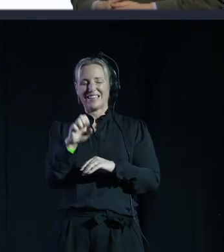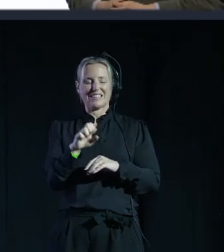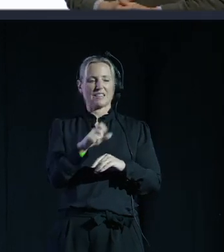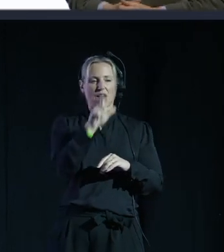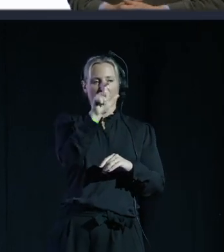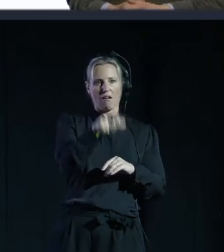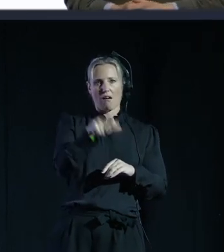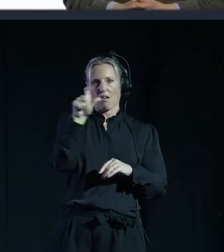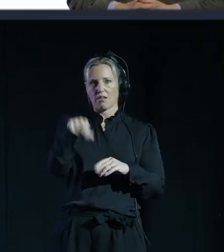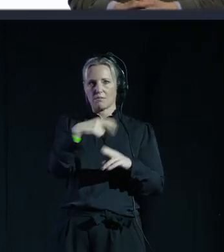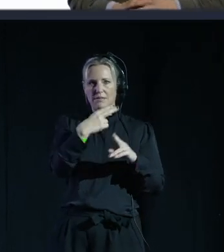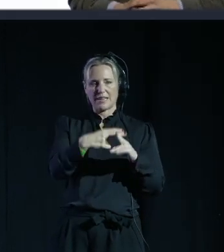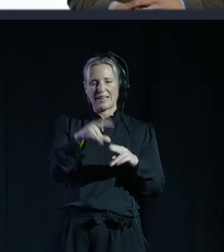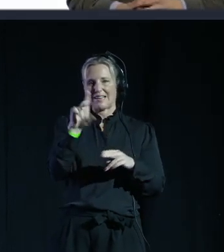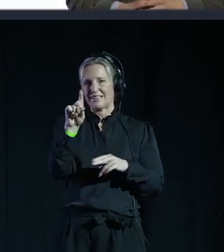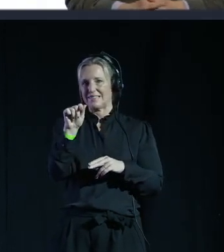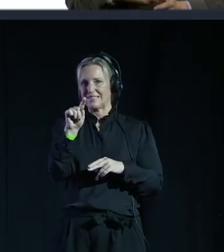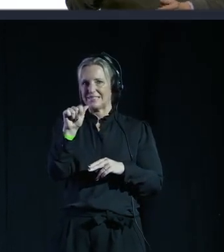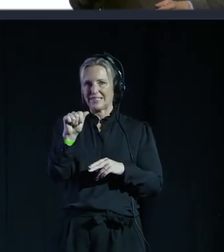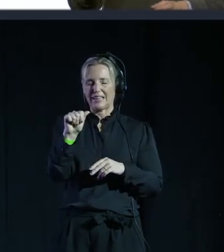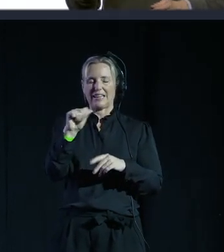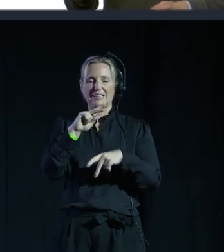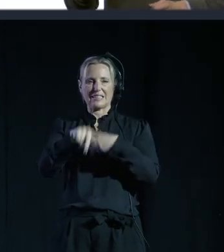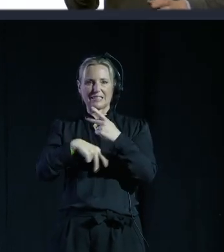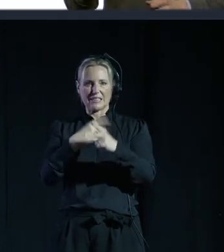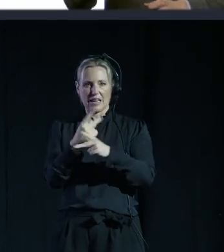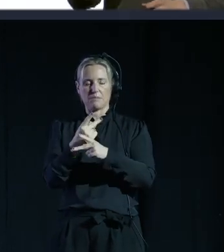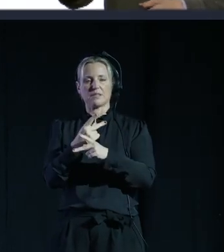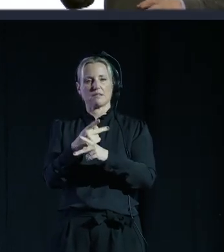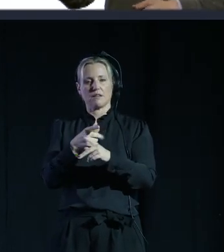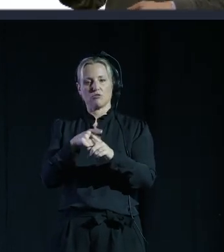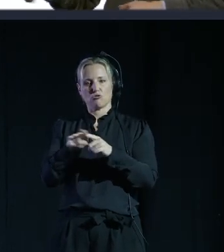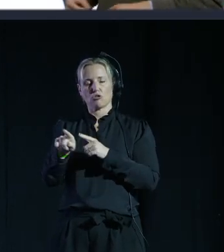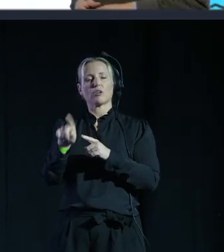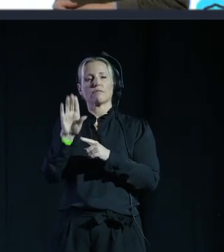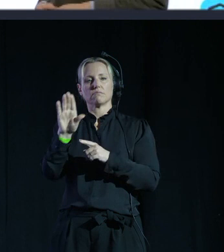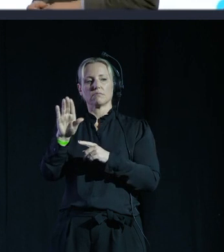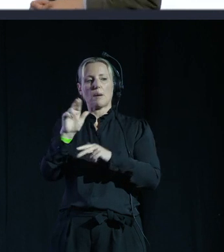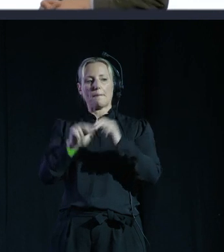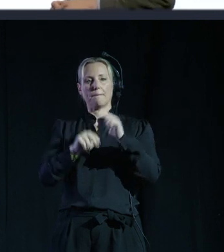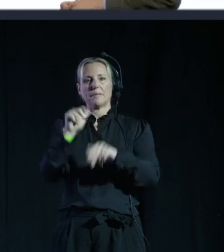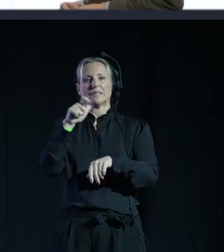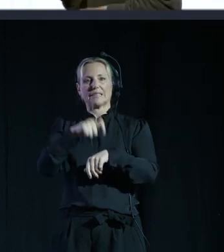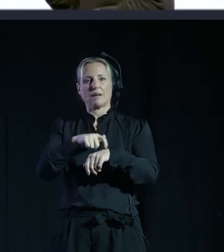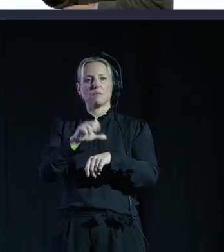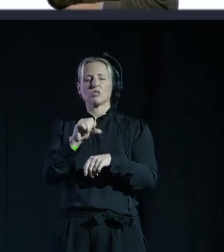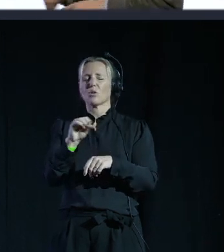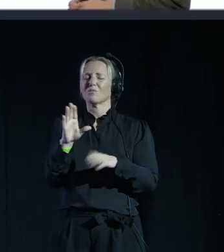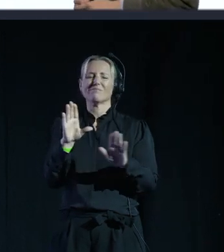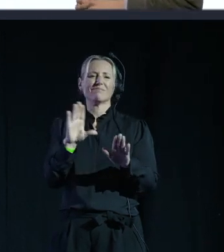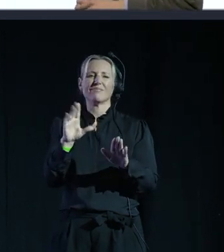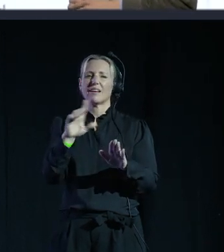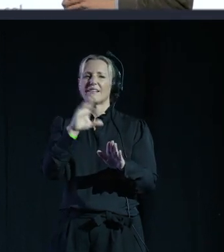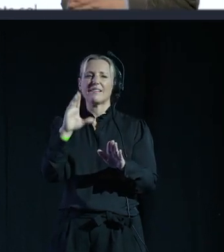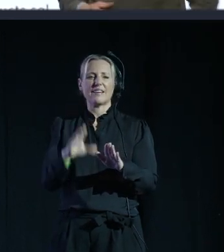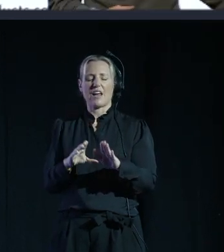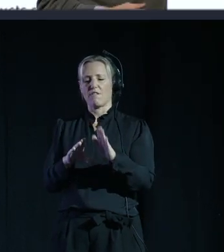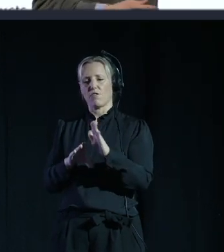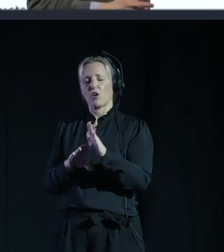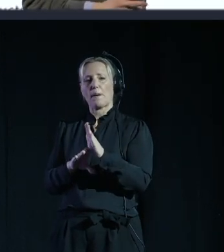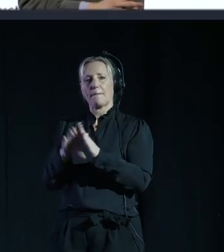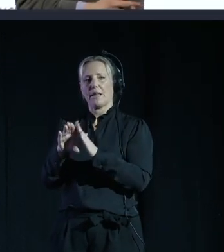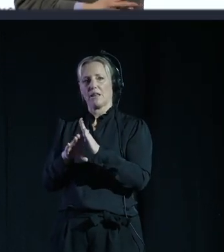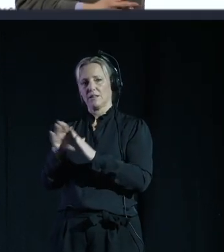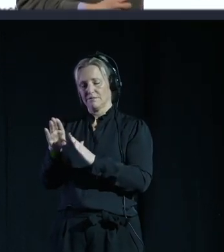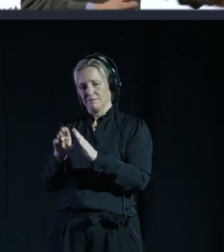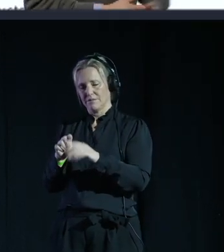types, constraints enforceable by the data platform at build time. So we're never going to be able to build a model that doesn't satisfy its contract.